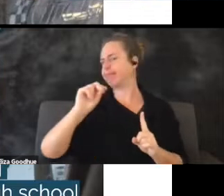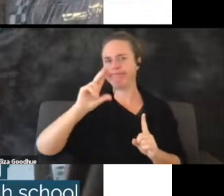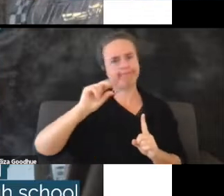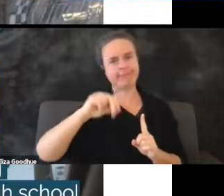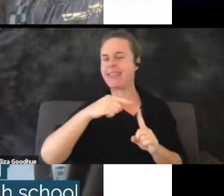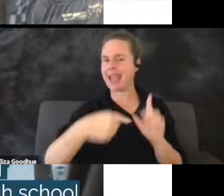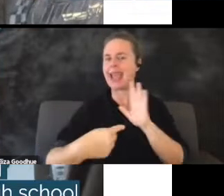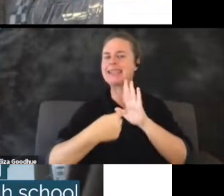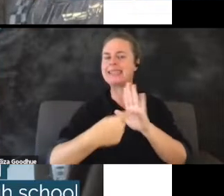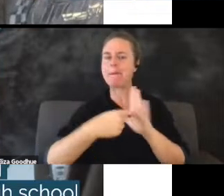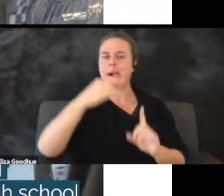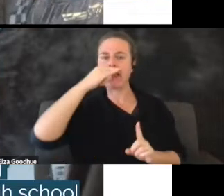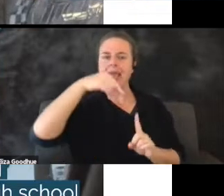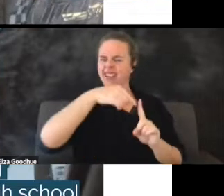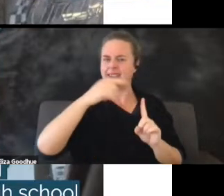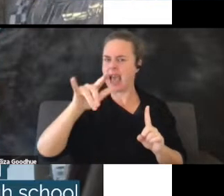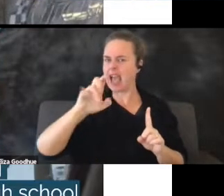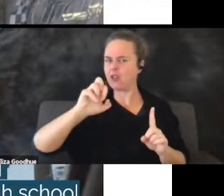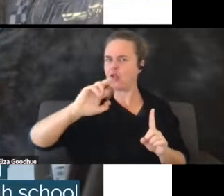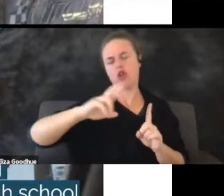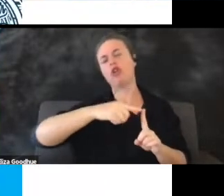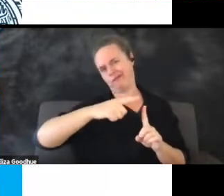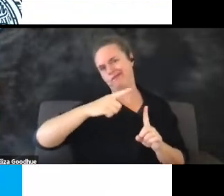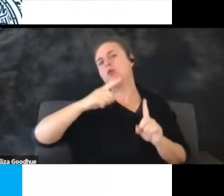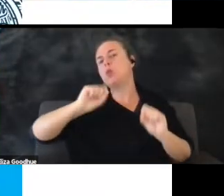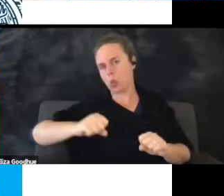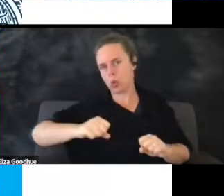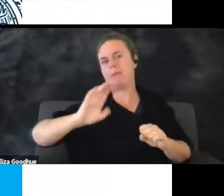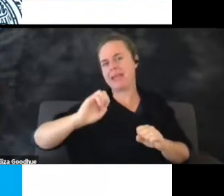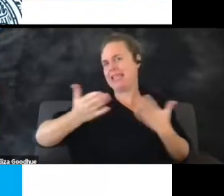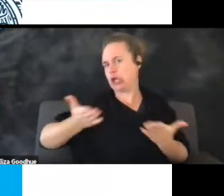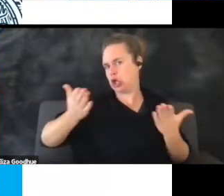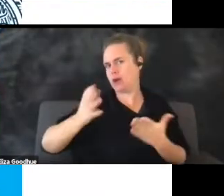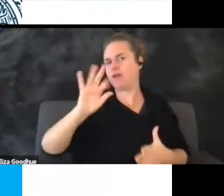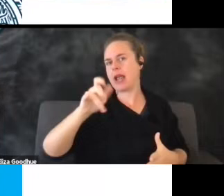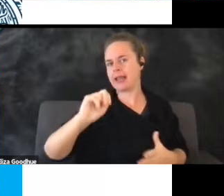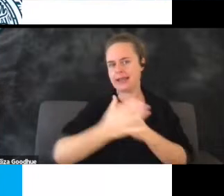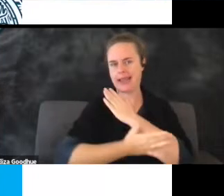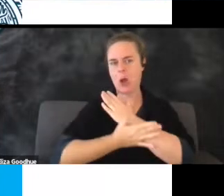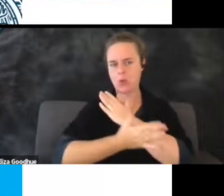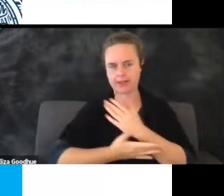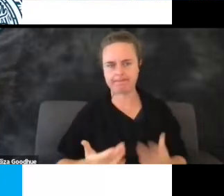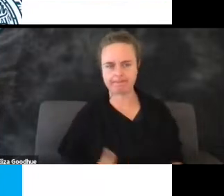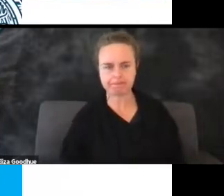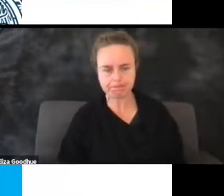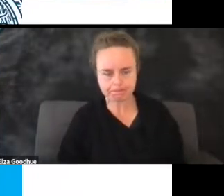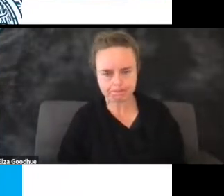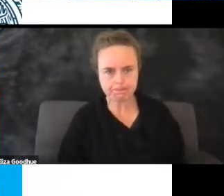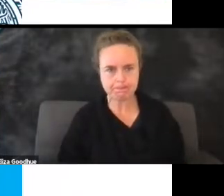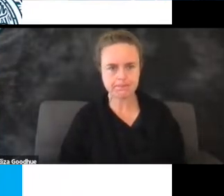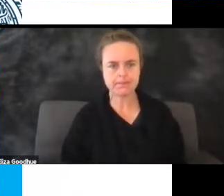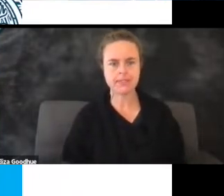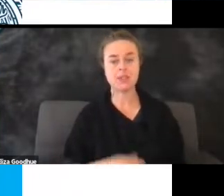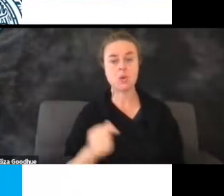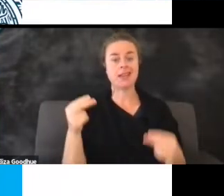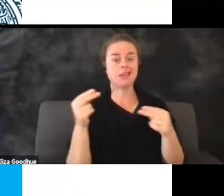right here in Franklin County. The next slide really is to explain, and this is actually, and I just want to point this out,